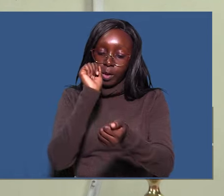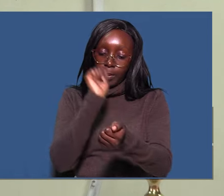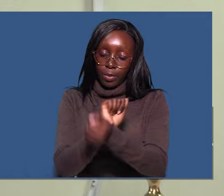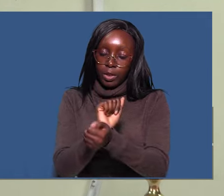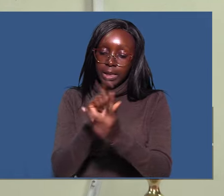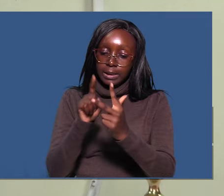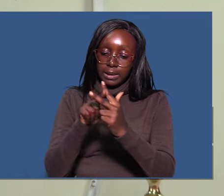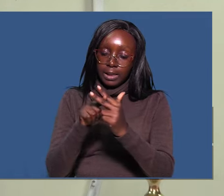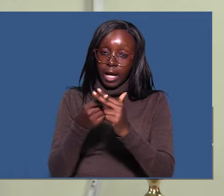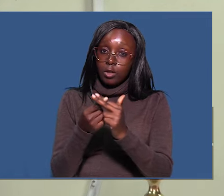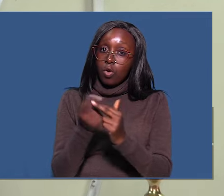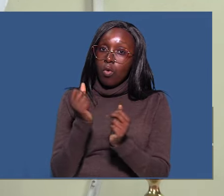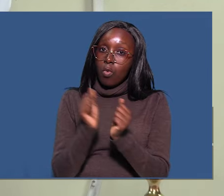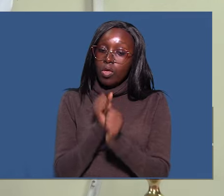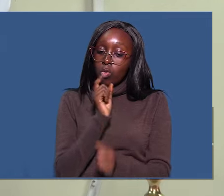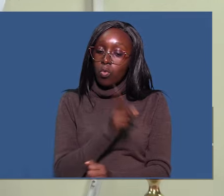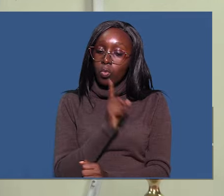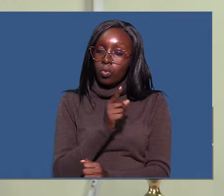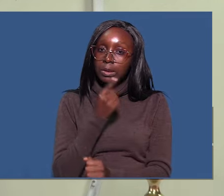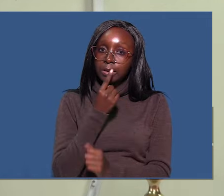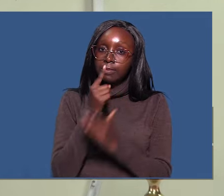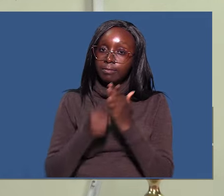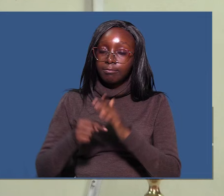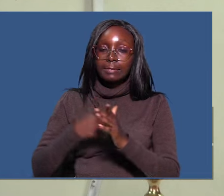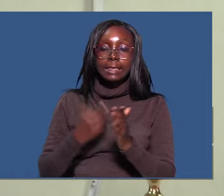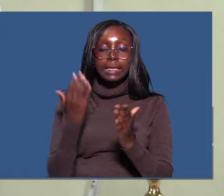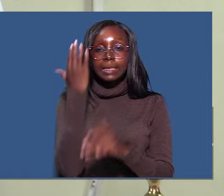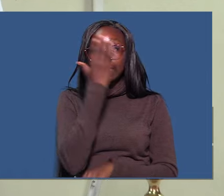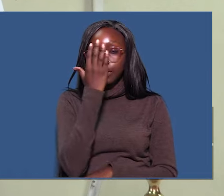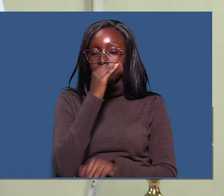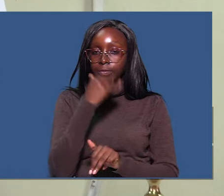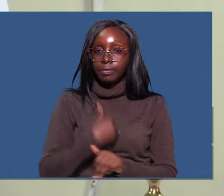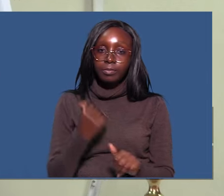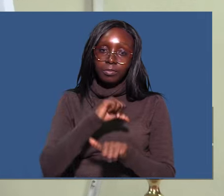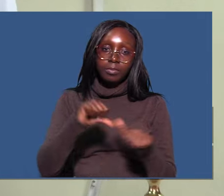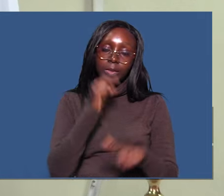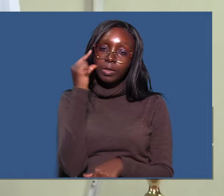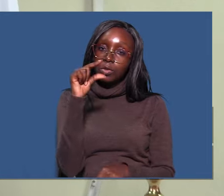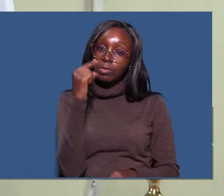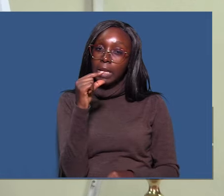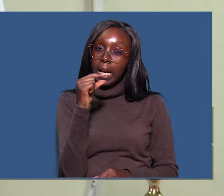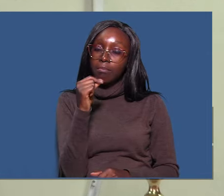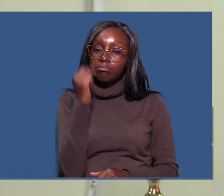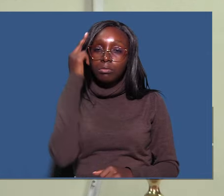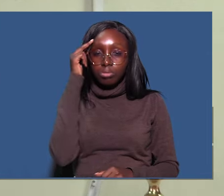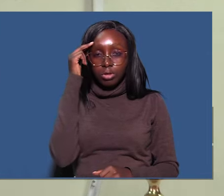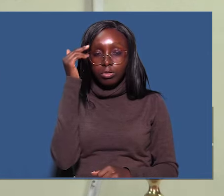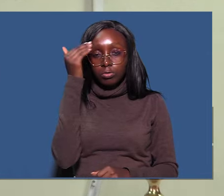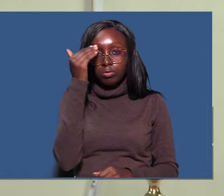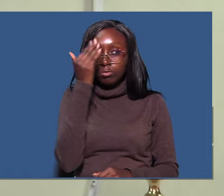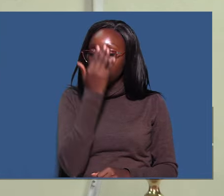disclaimer. I am not ashamed of the gospel. Probably the reason for this disclaimer